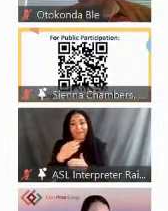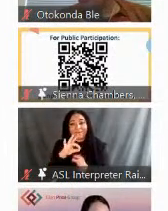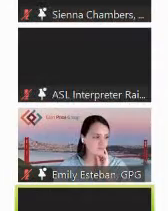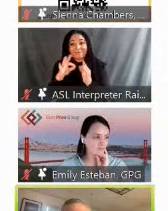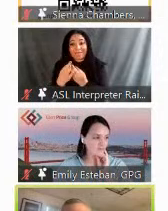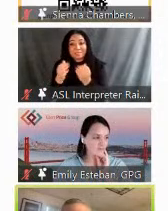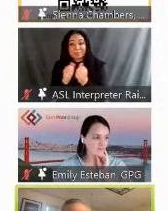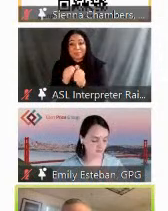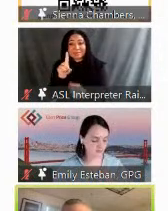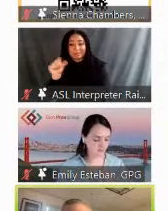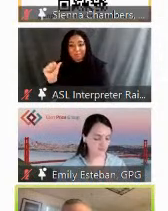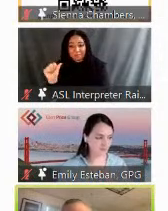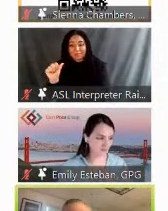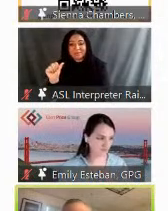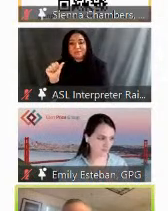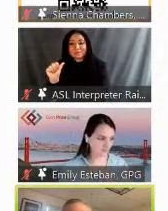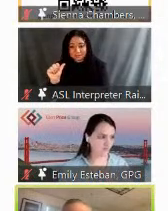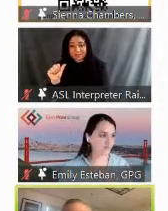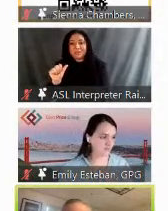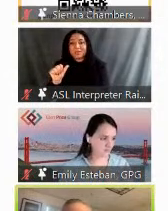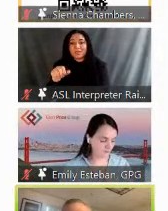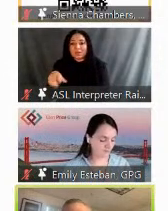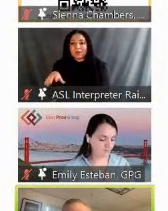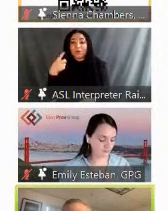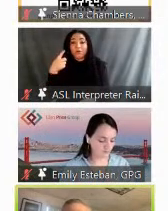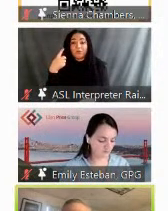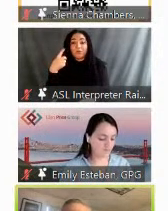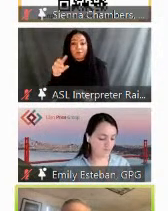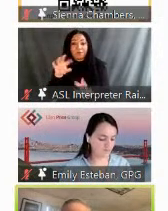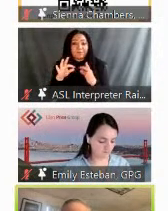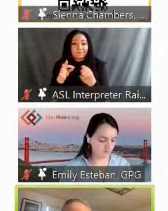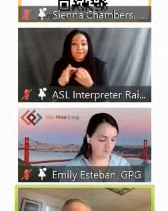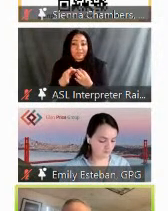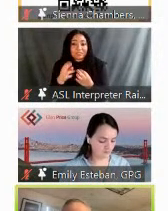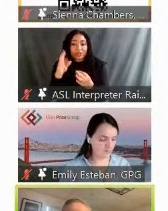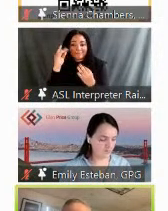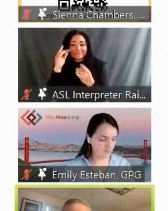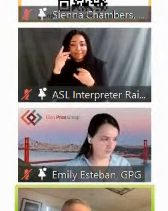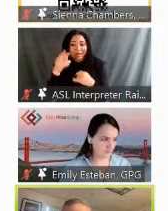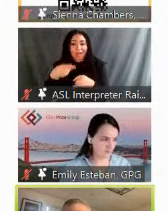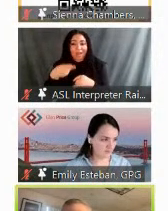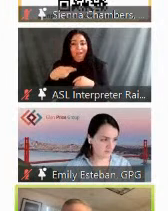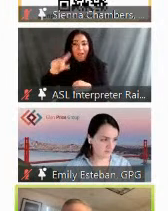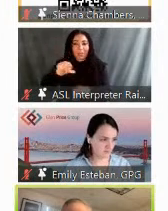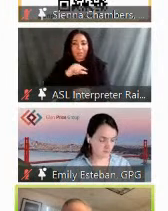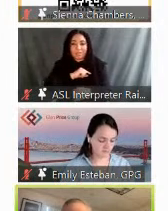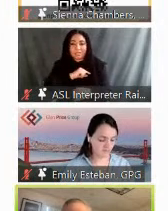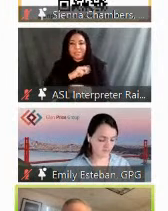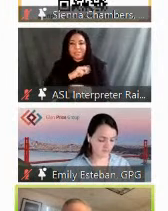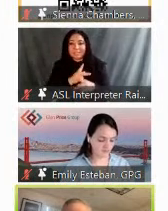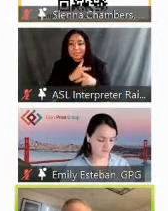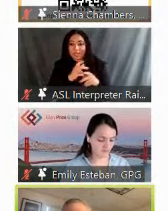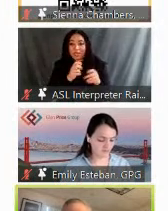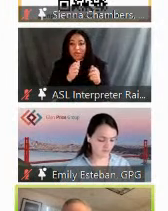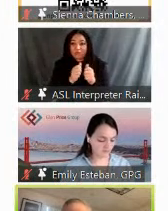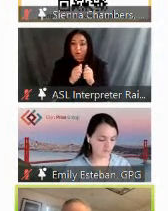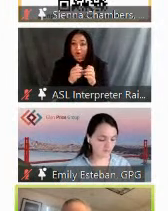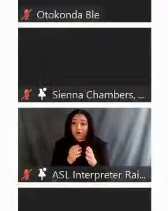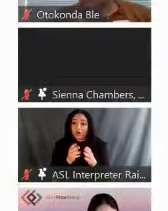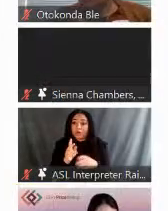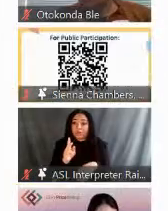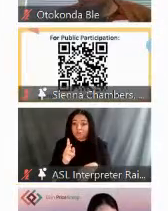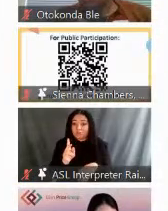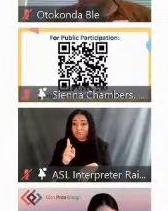the previous comment and also say that for our families that are thinking about high quality care for their preschoolers with disabilities, that